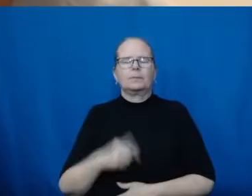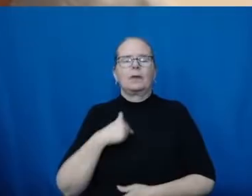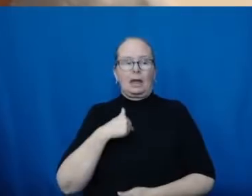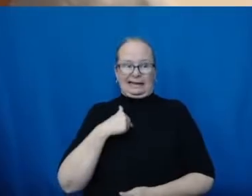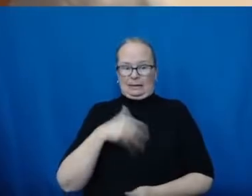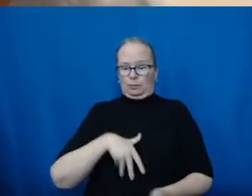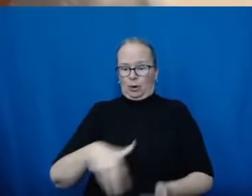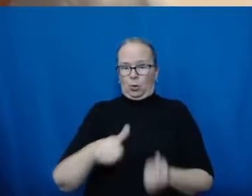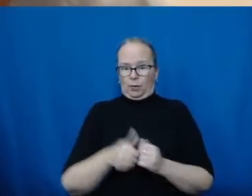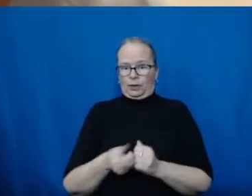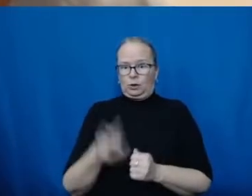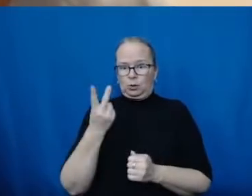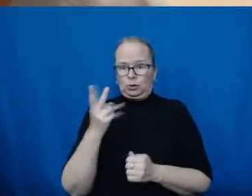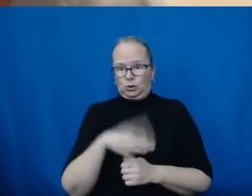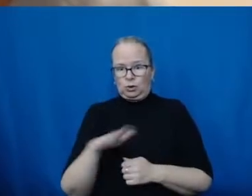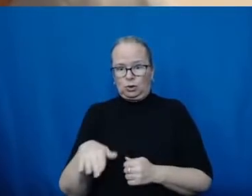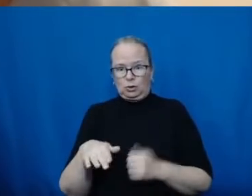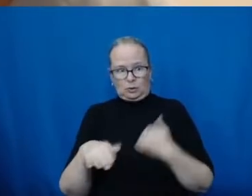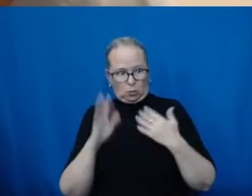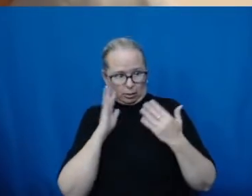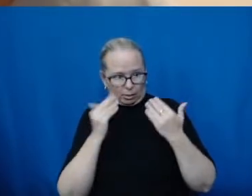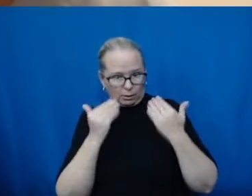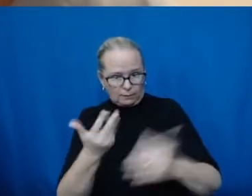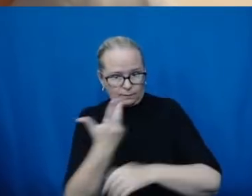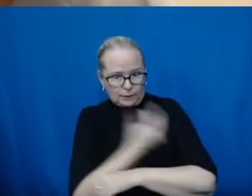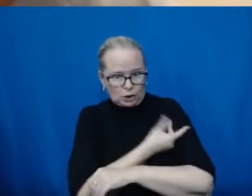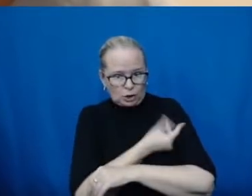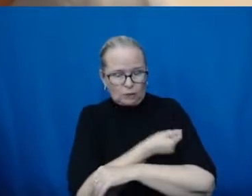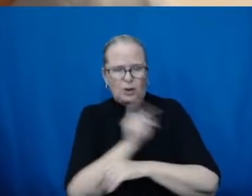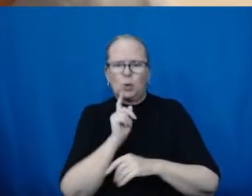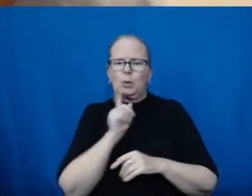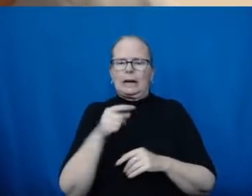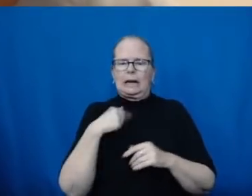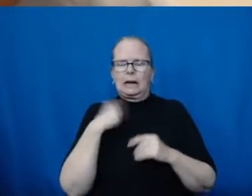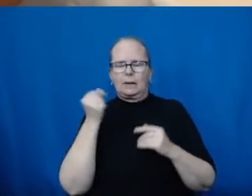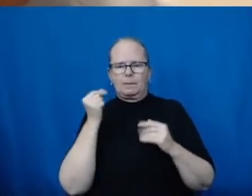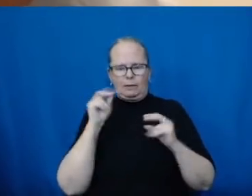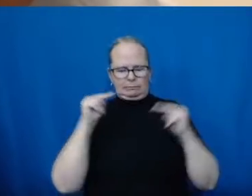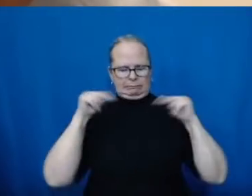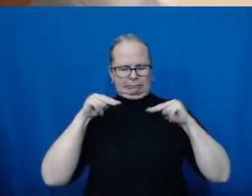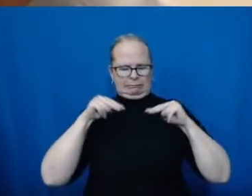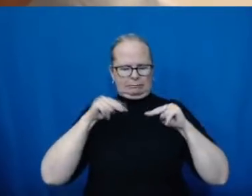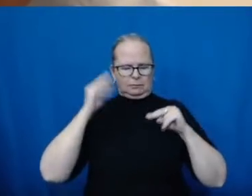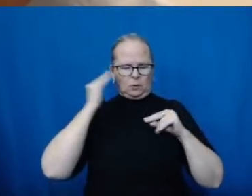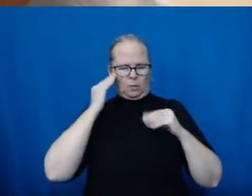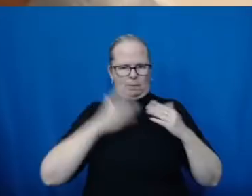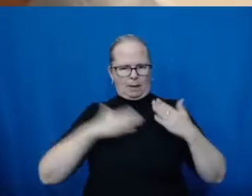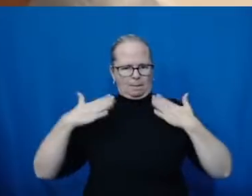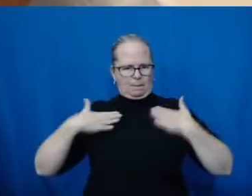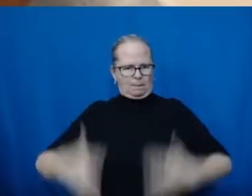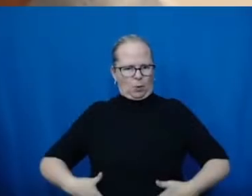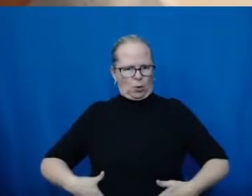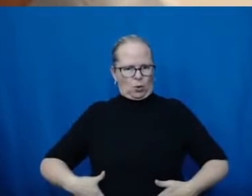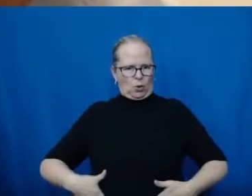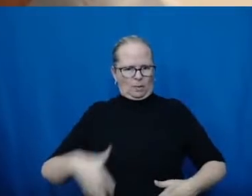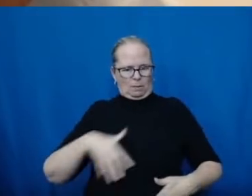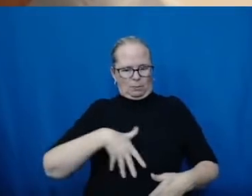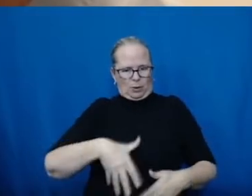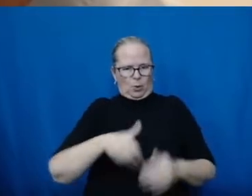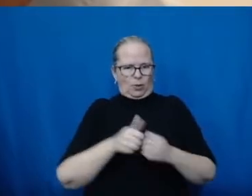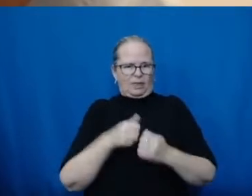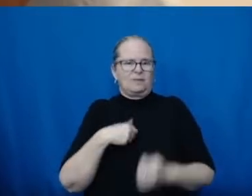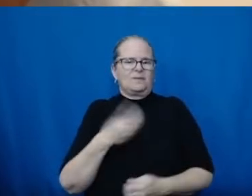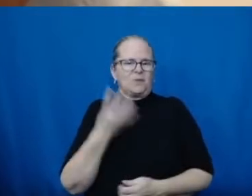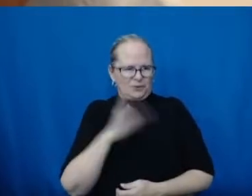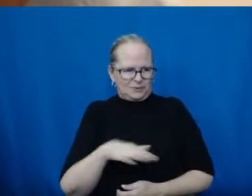Could you talk to us a little bit about your advice for folks who are currently